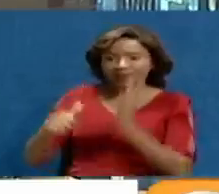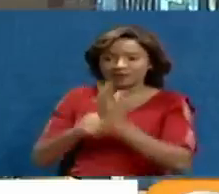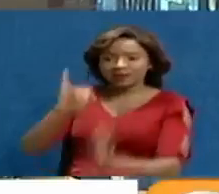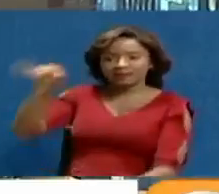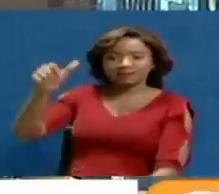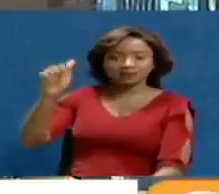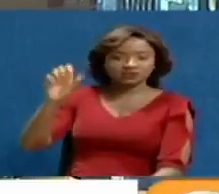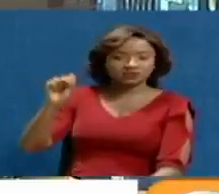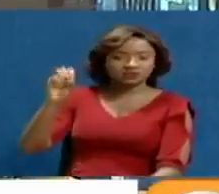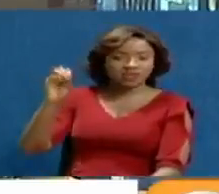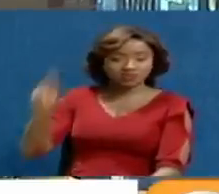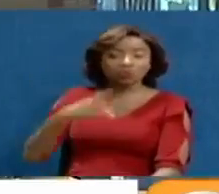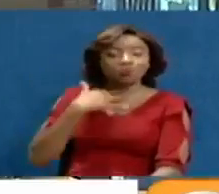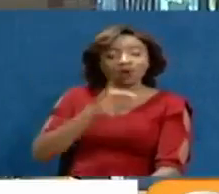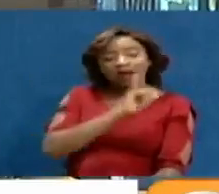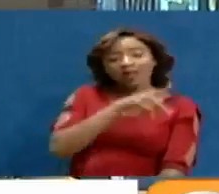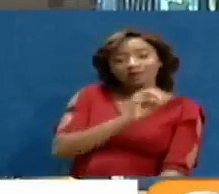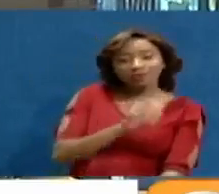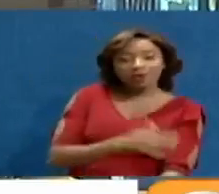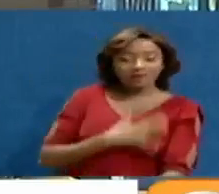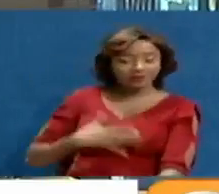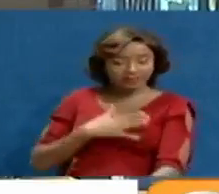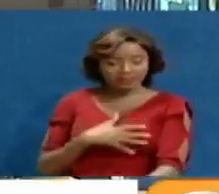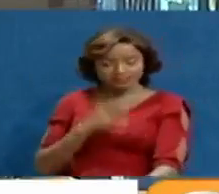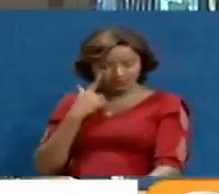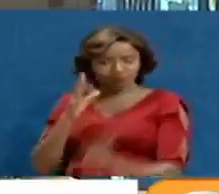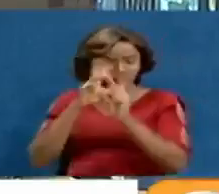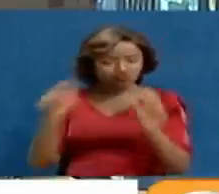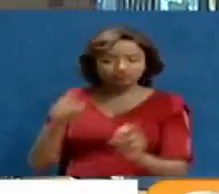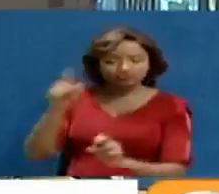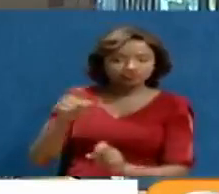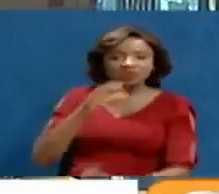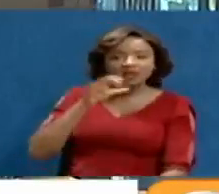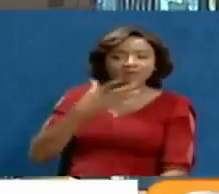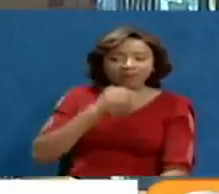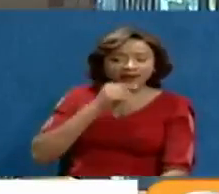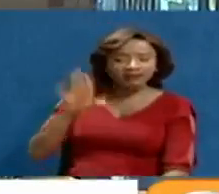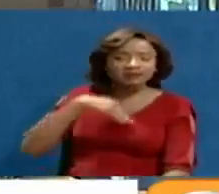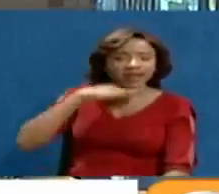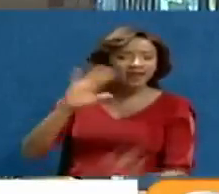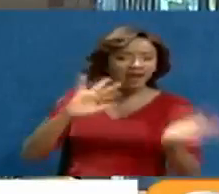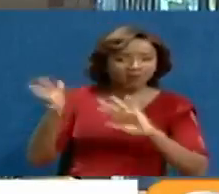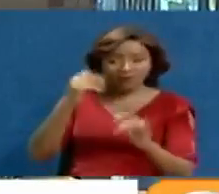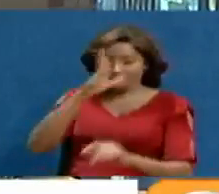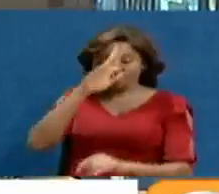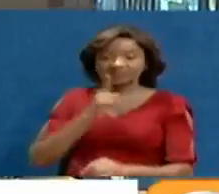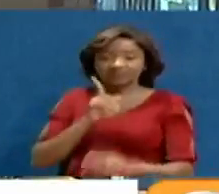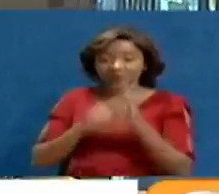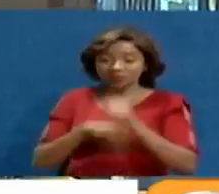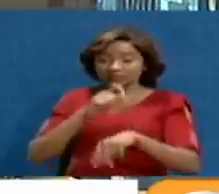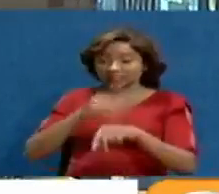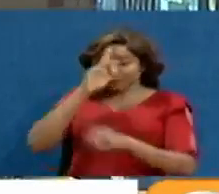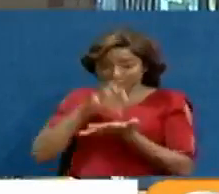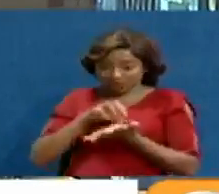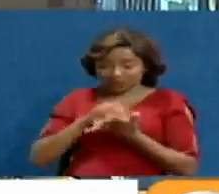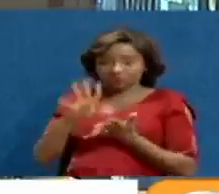Independent Police Oversight Authority, IPOA, to probe what could have transpired before his release, as police claimed he had collapsed inside the police